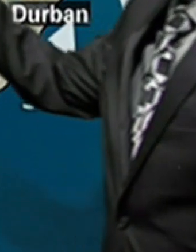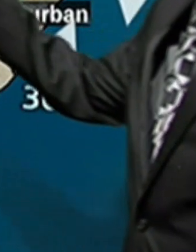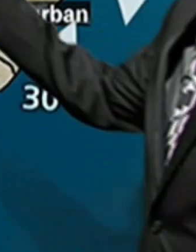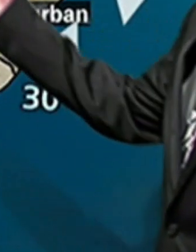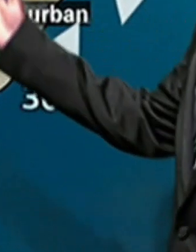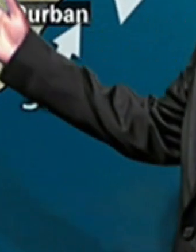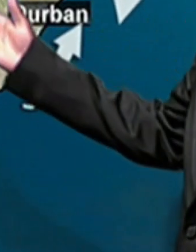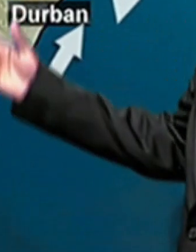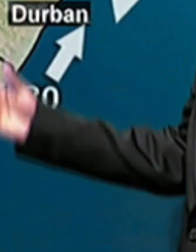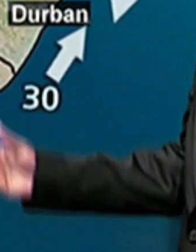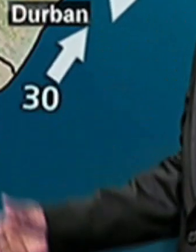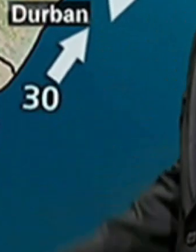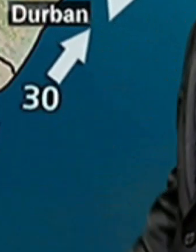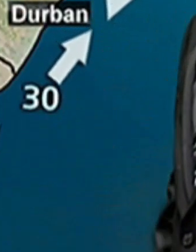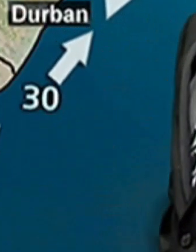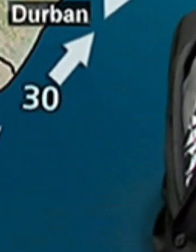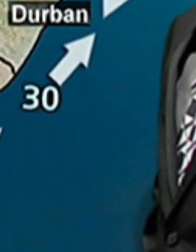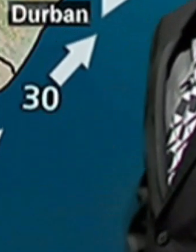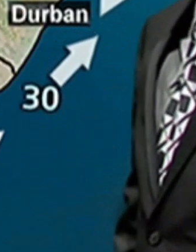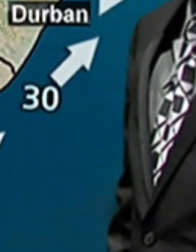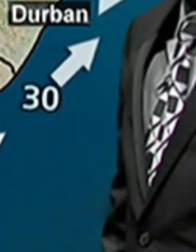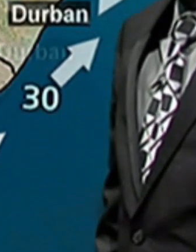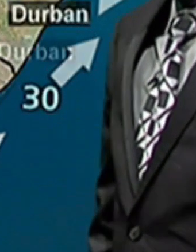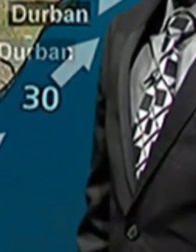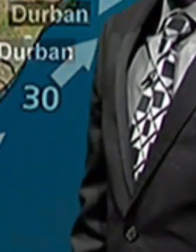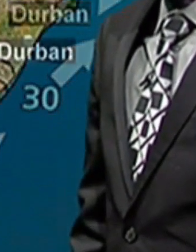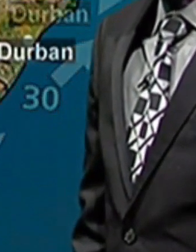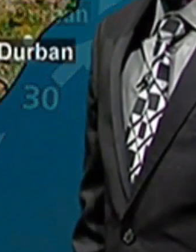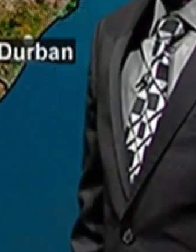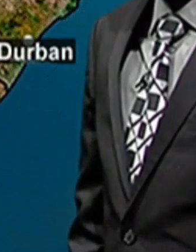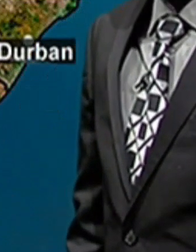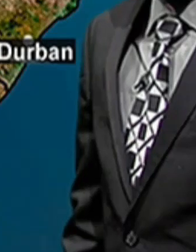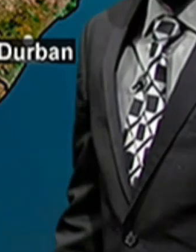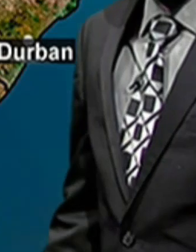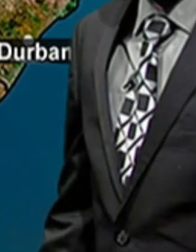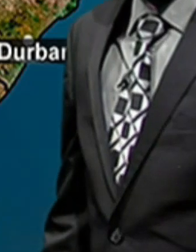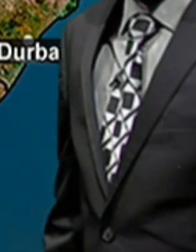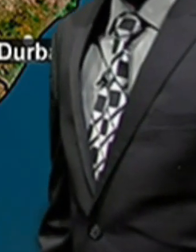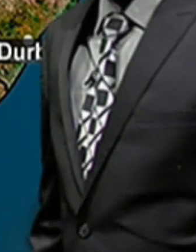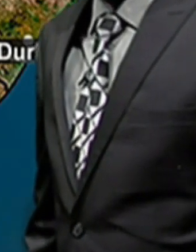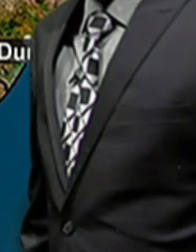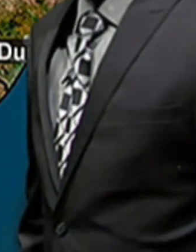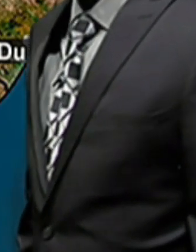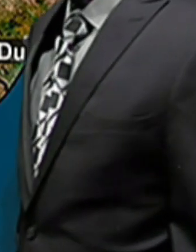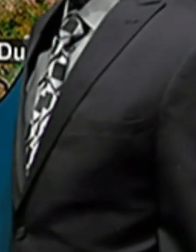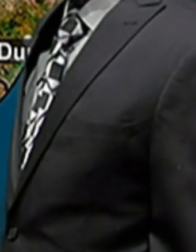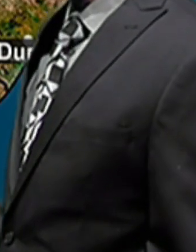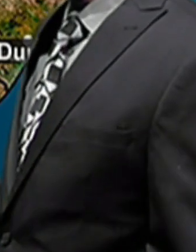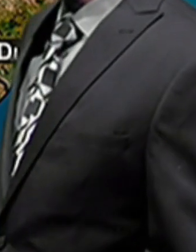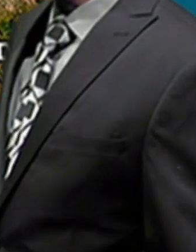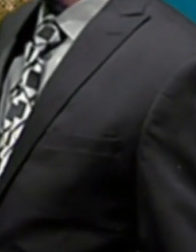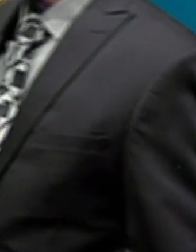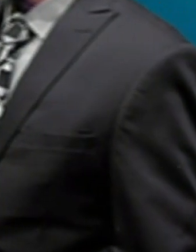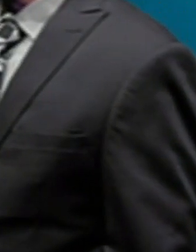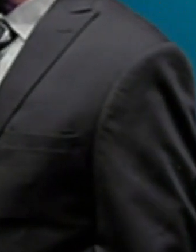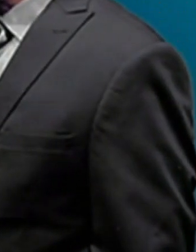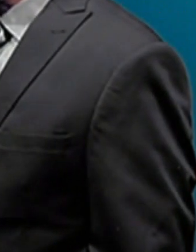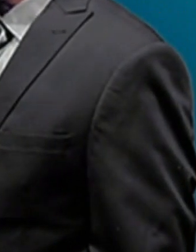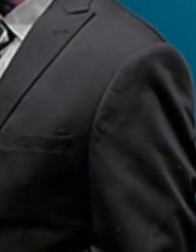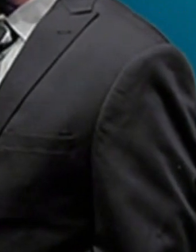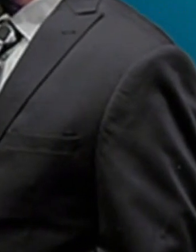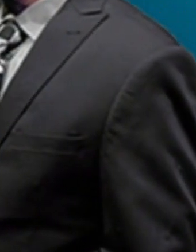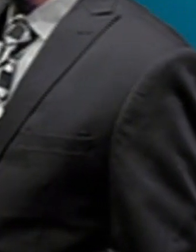dilo ka botlhabela bjalo go tsena bele ka le bopona rena la ka KwaZulu-Natal ba tirelo tsa boso magasho ba re la tsa ga botse re tlhokomeleng re ka ba le phisho ntshi ka dikarolong tse di lo